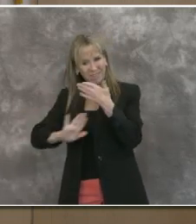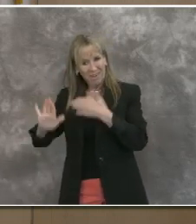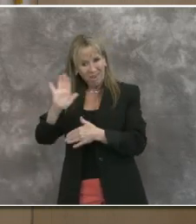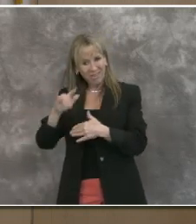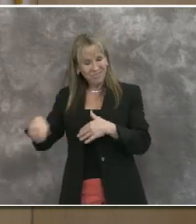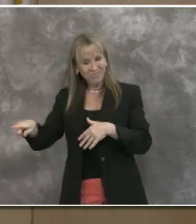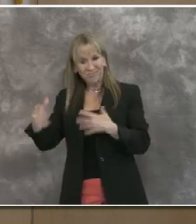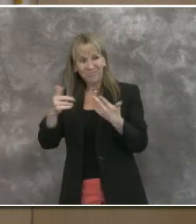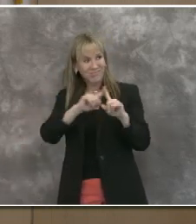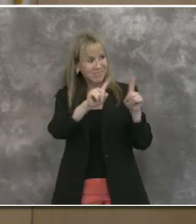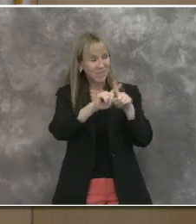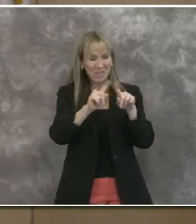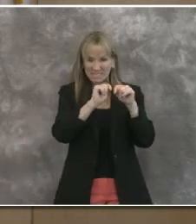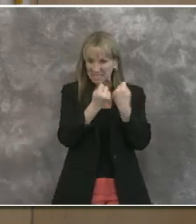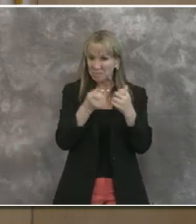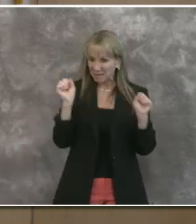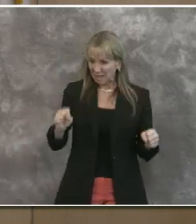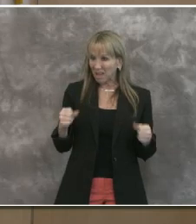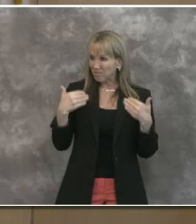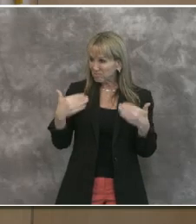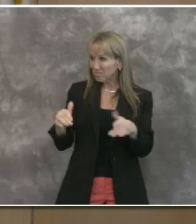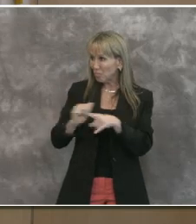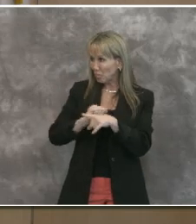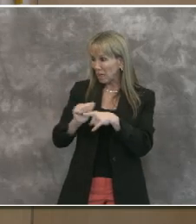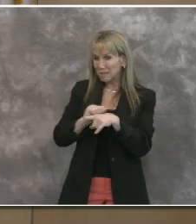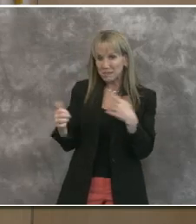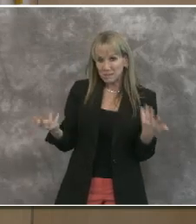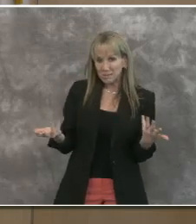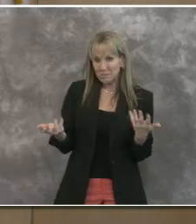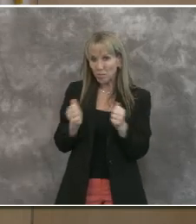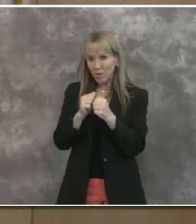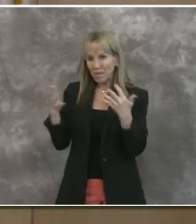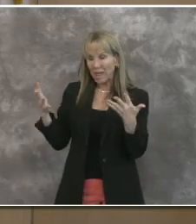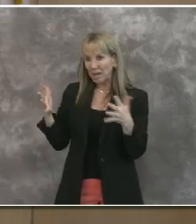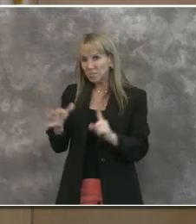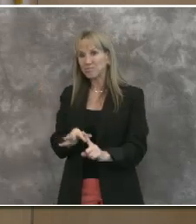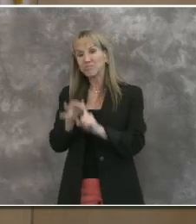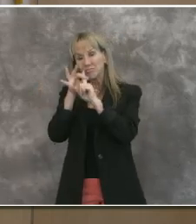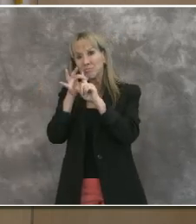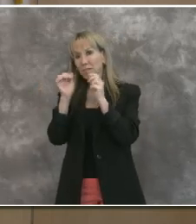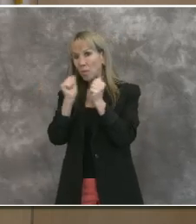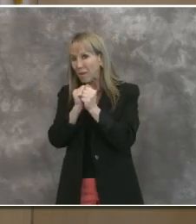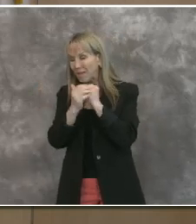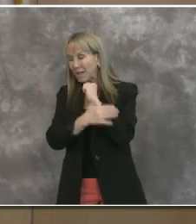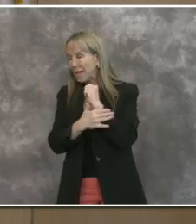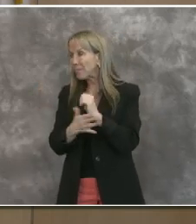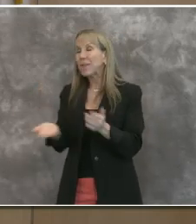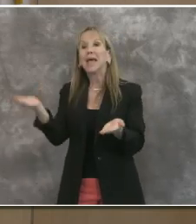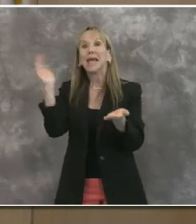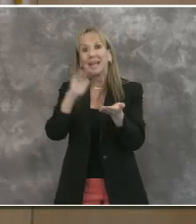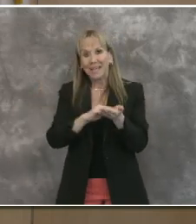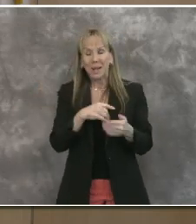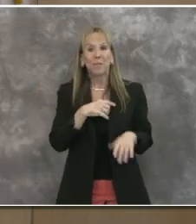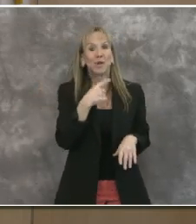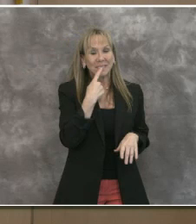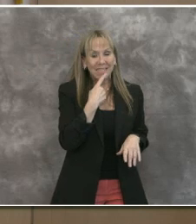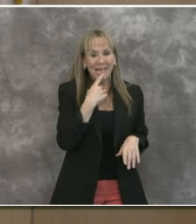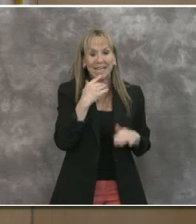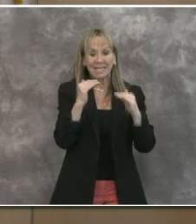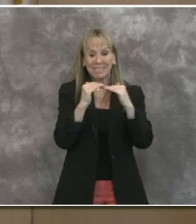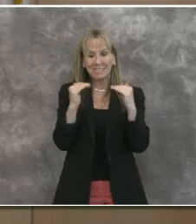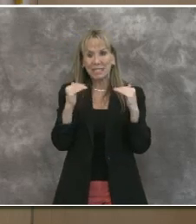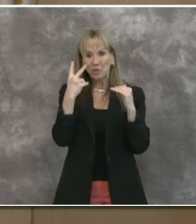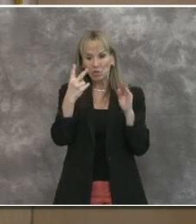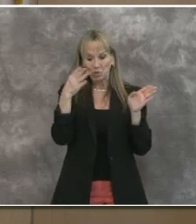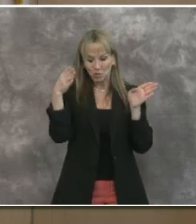without explicit permission from the county? So again, stage 2 does not allow